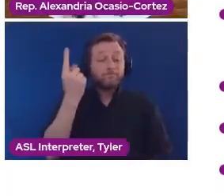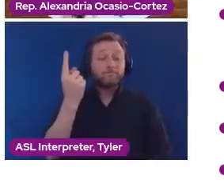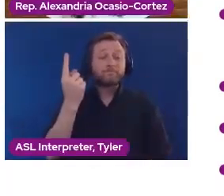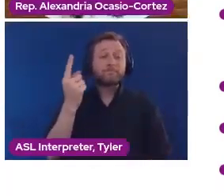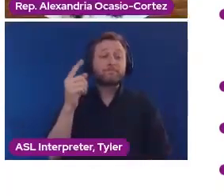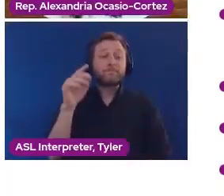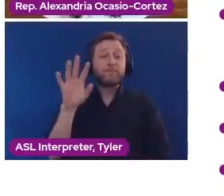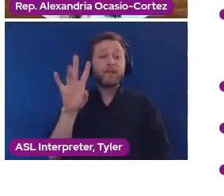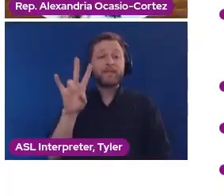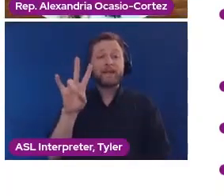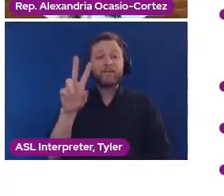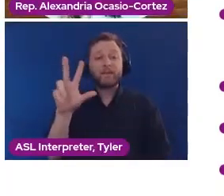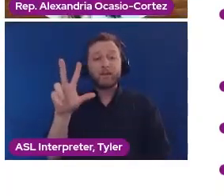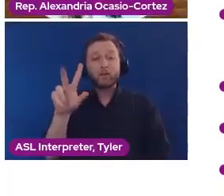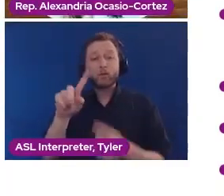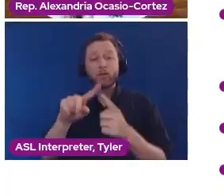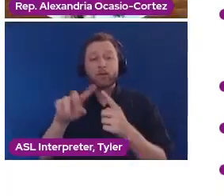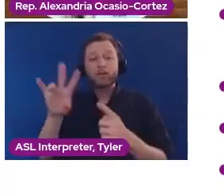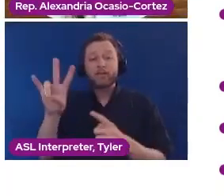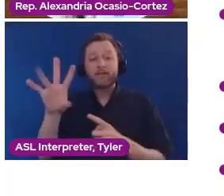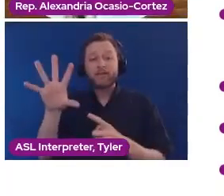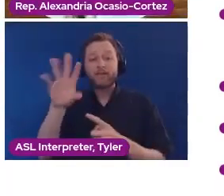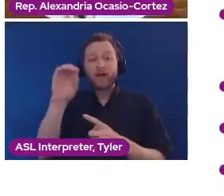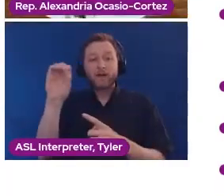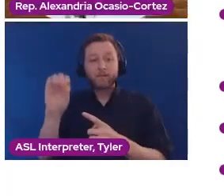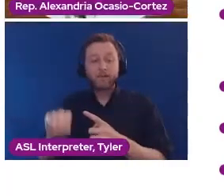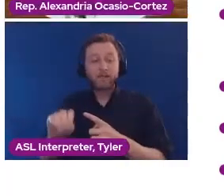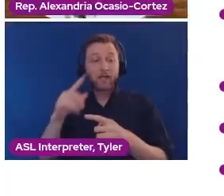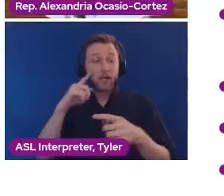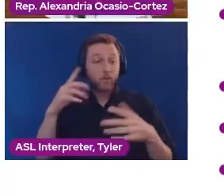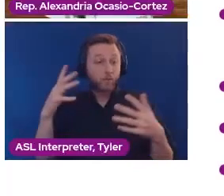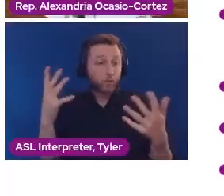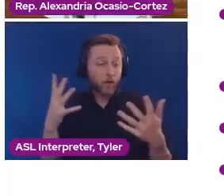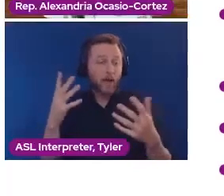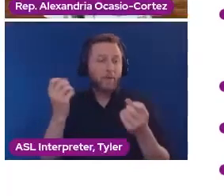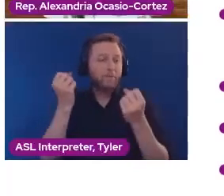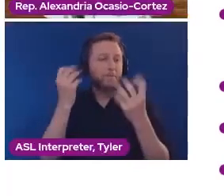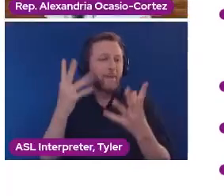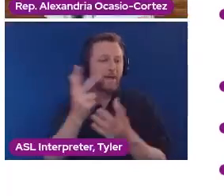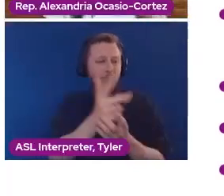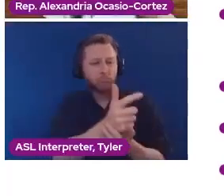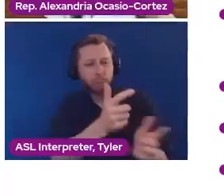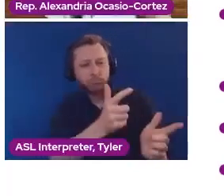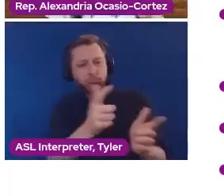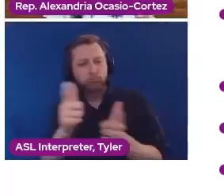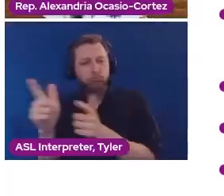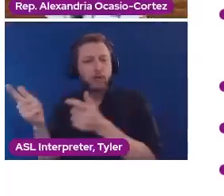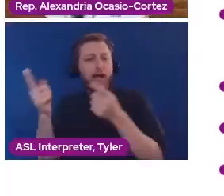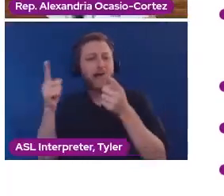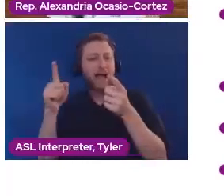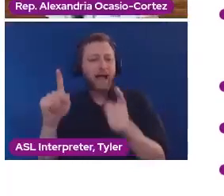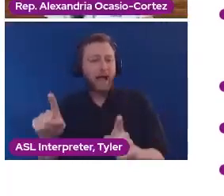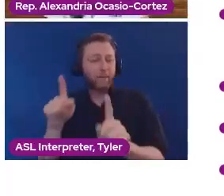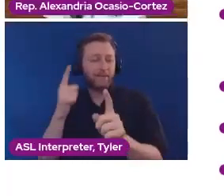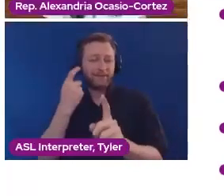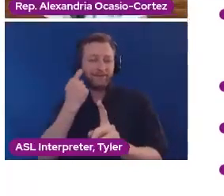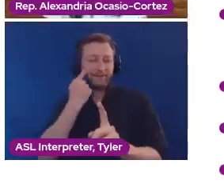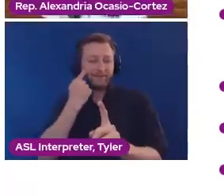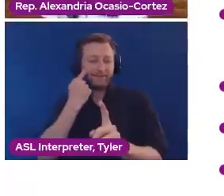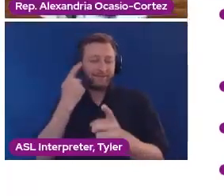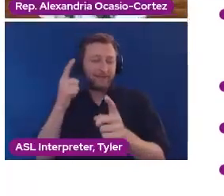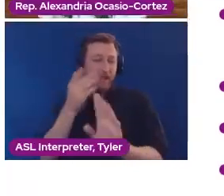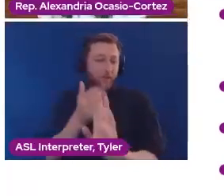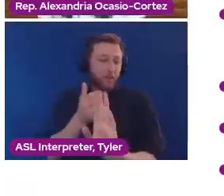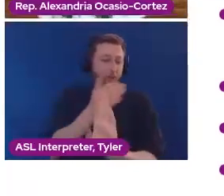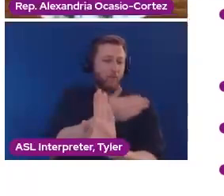75% of mass shootings have a domestic violence issue in connection leading up